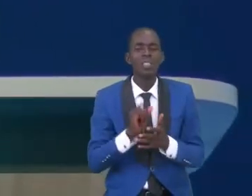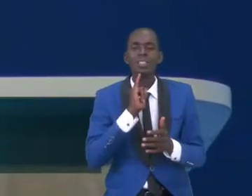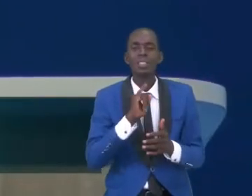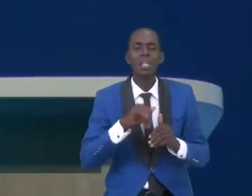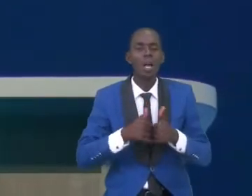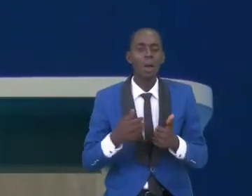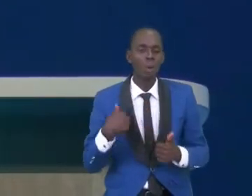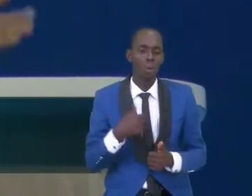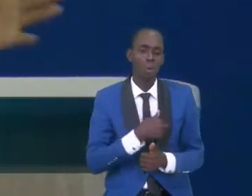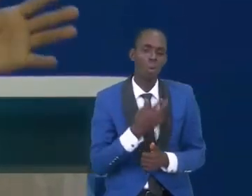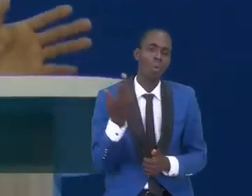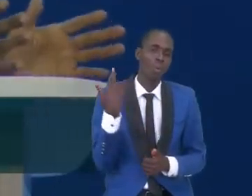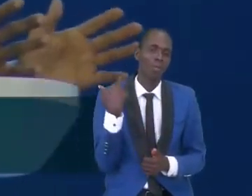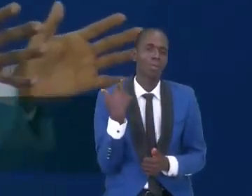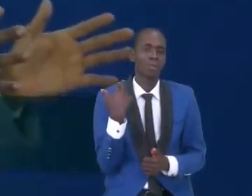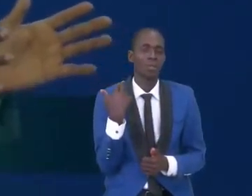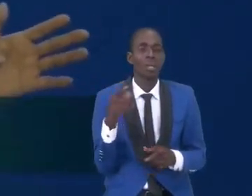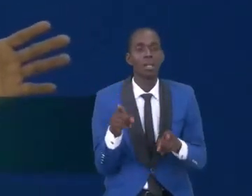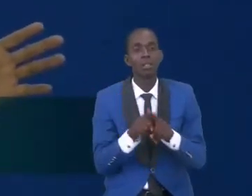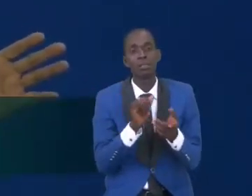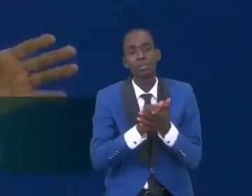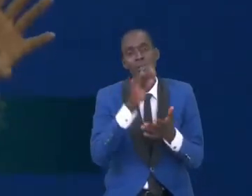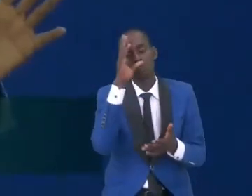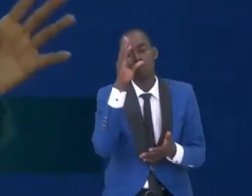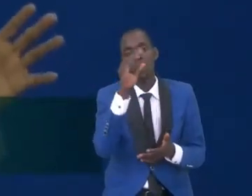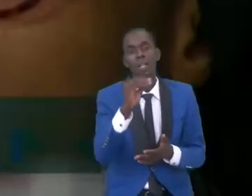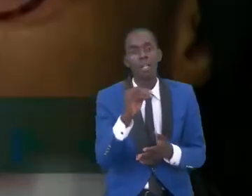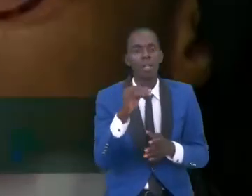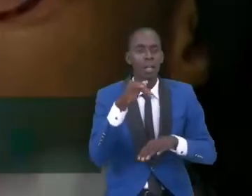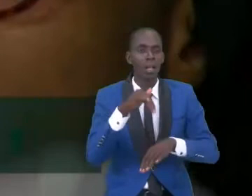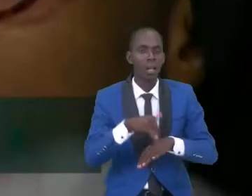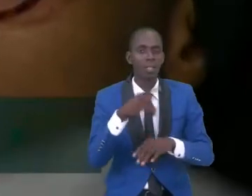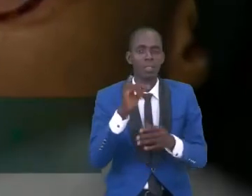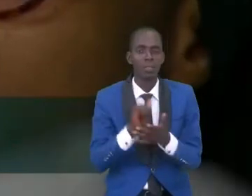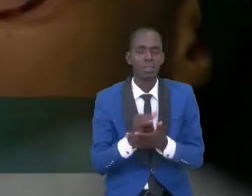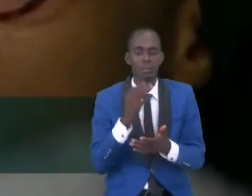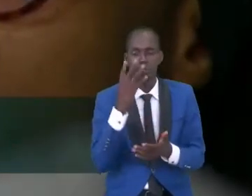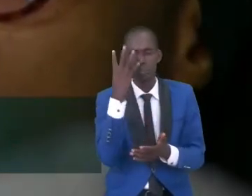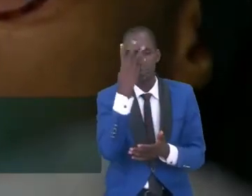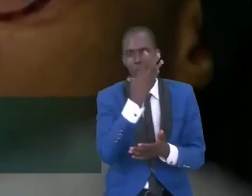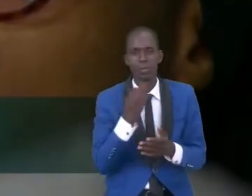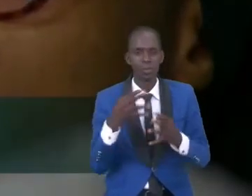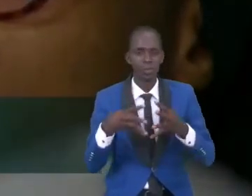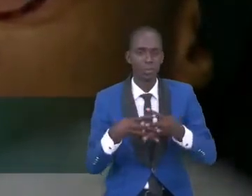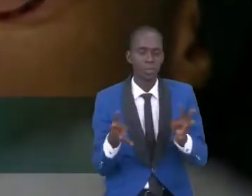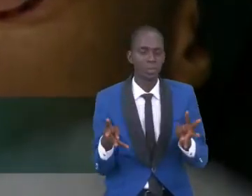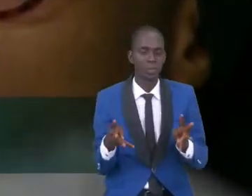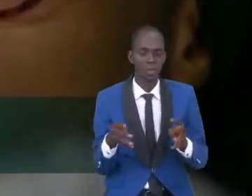were. Like that man at the beautiful gate. Lame,